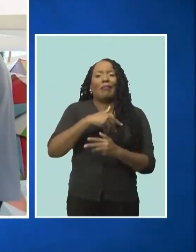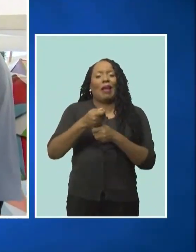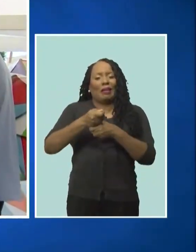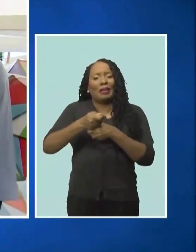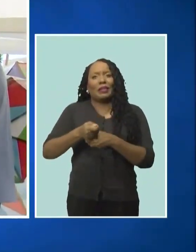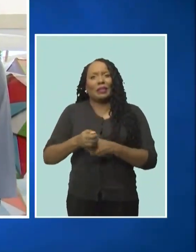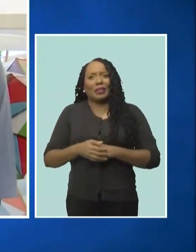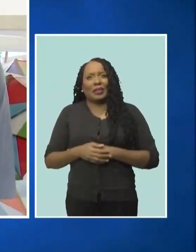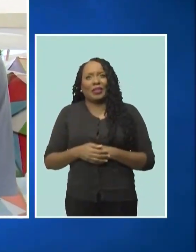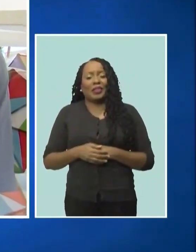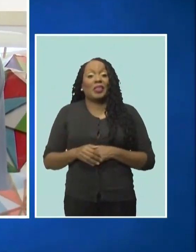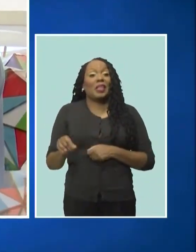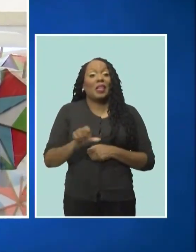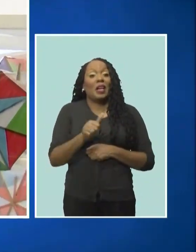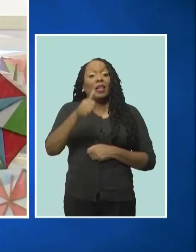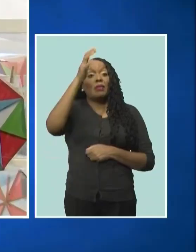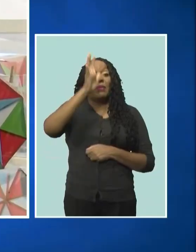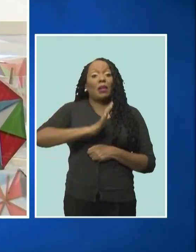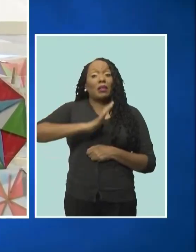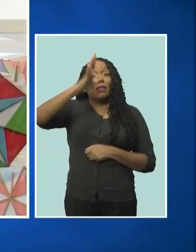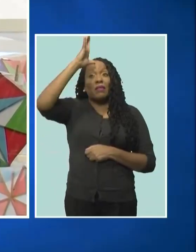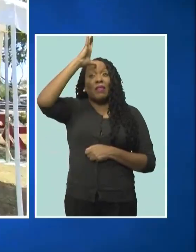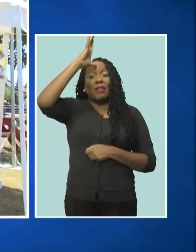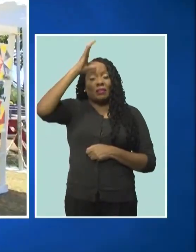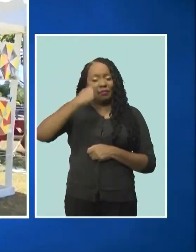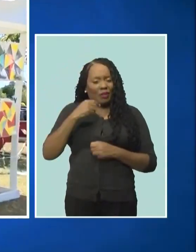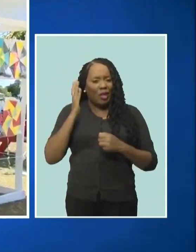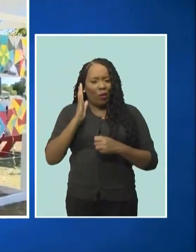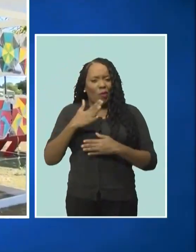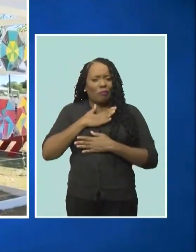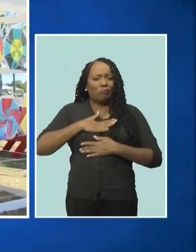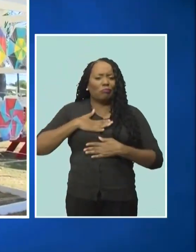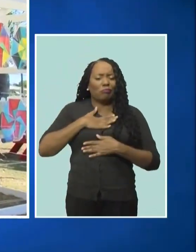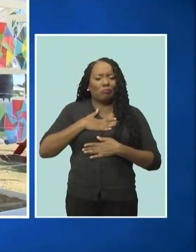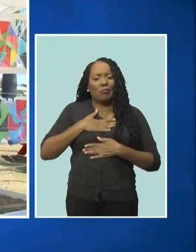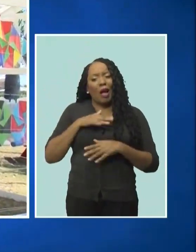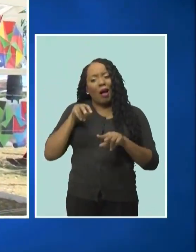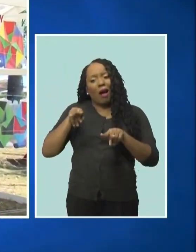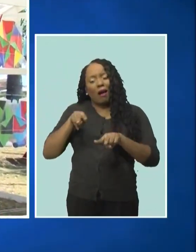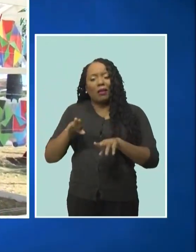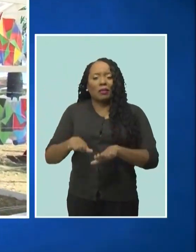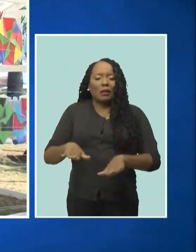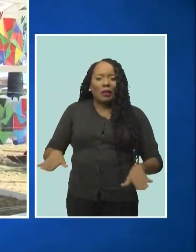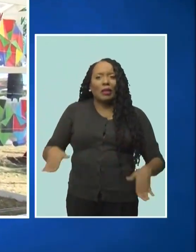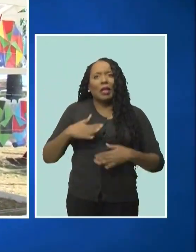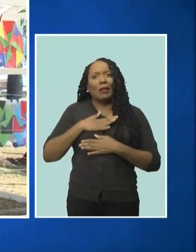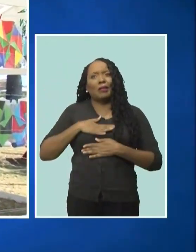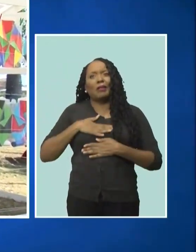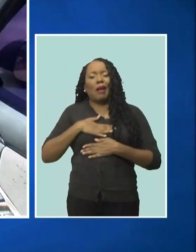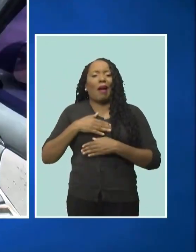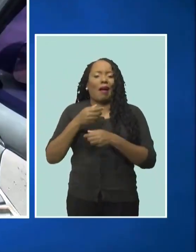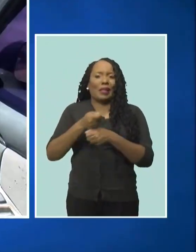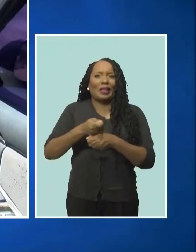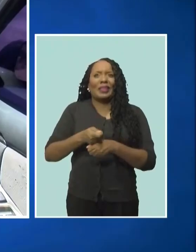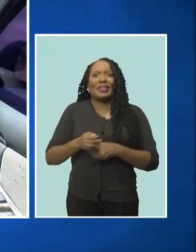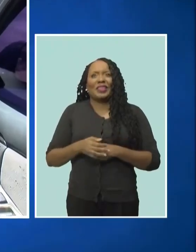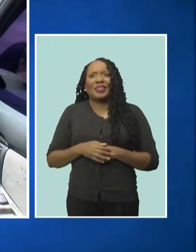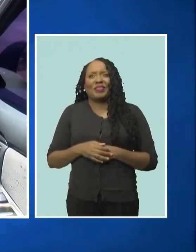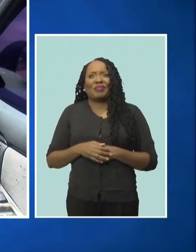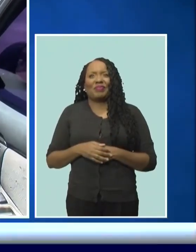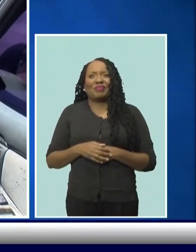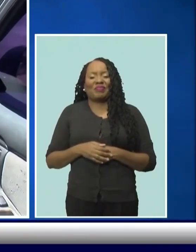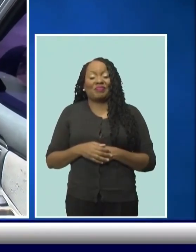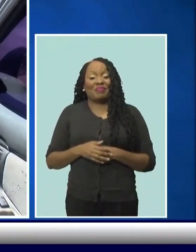years, parent Janelle said he intended to enjoy watching his children enjoy the pastime. Let the kids have a good time, you